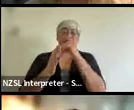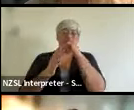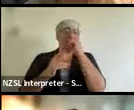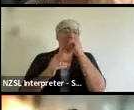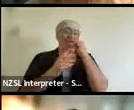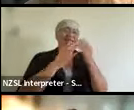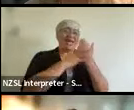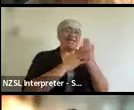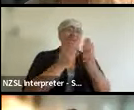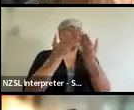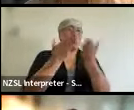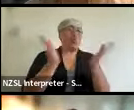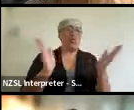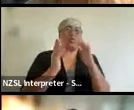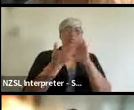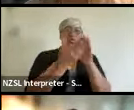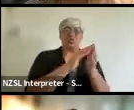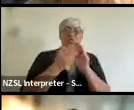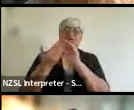made